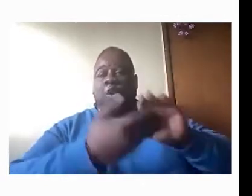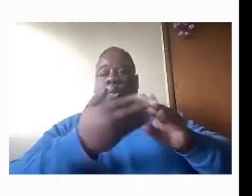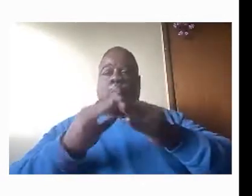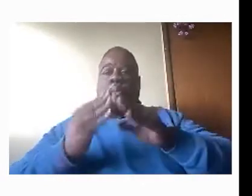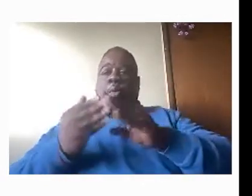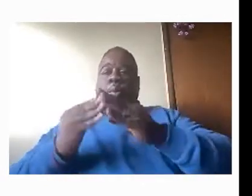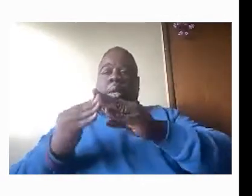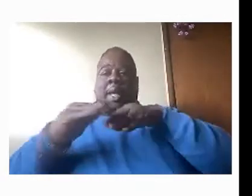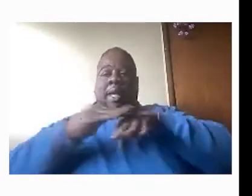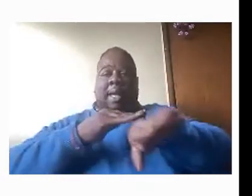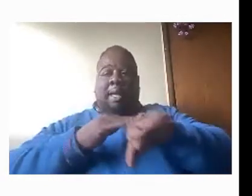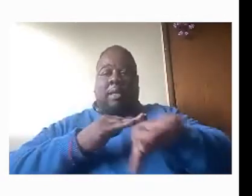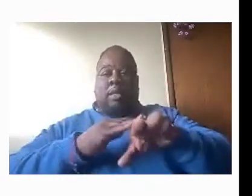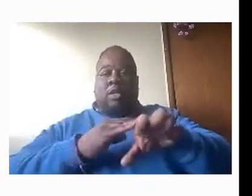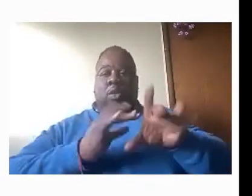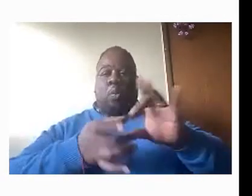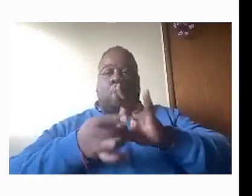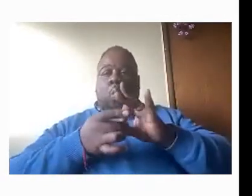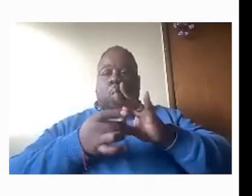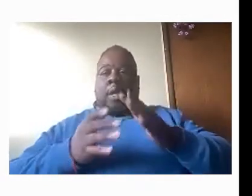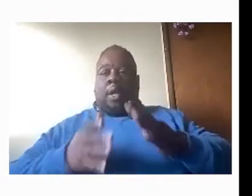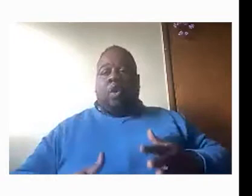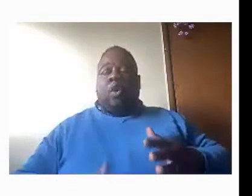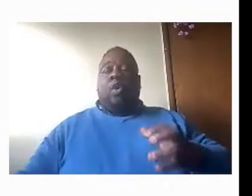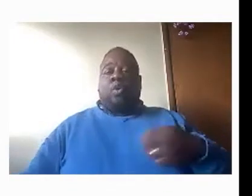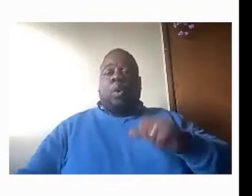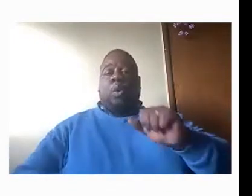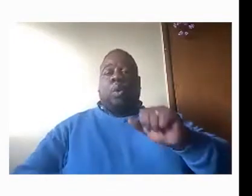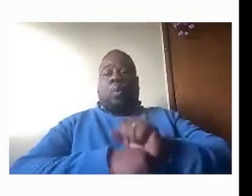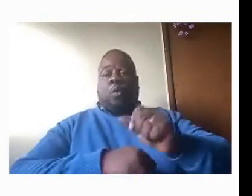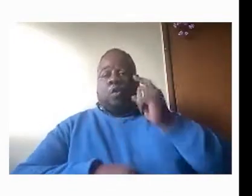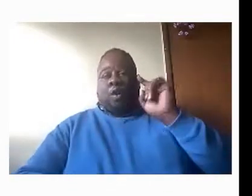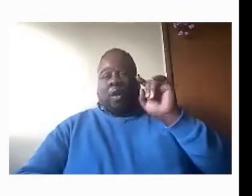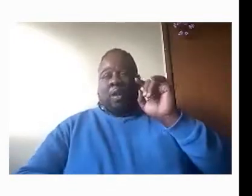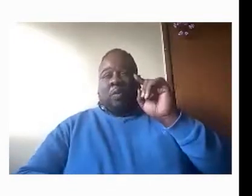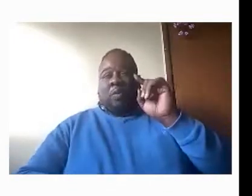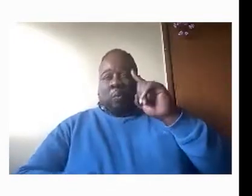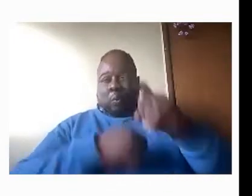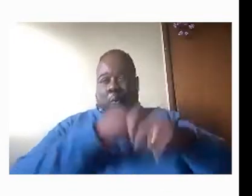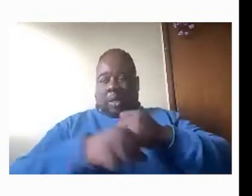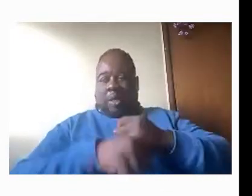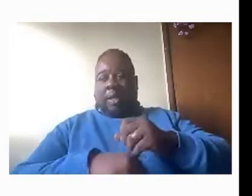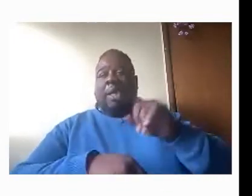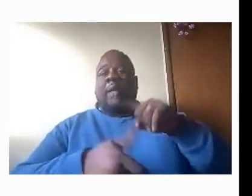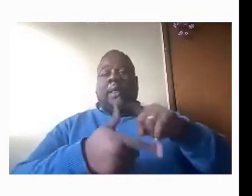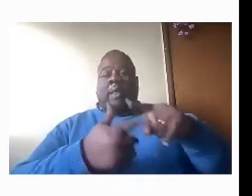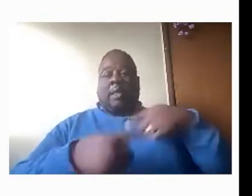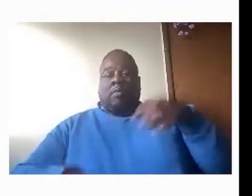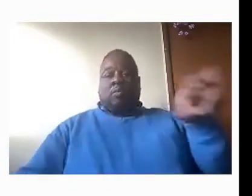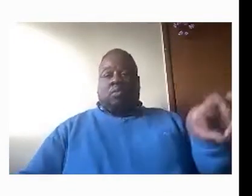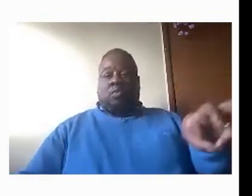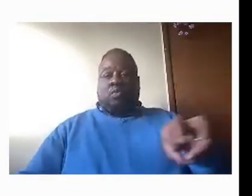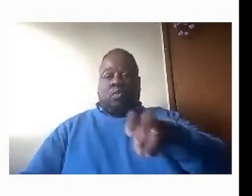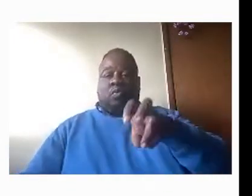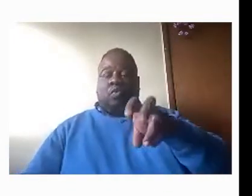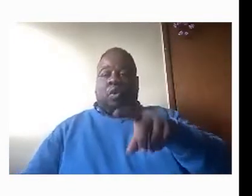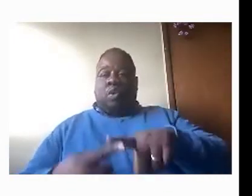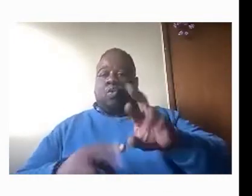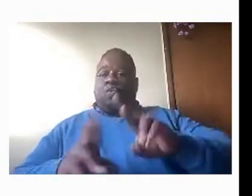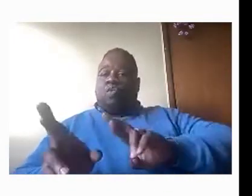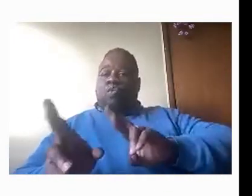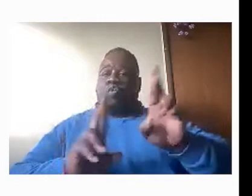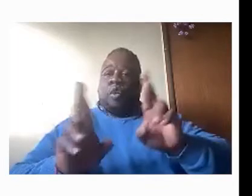I worked in that position for about a year. Then I transitioned to Ready New York, which my actual position now is